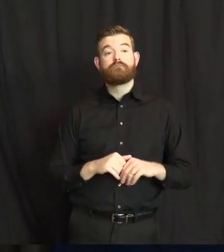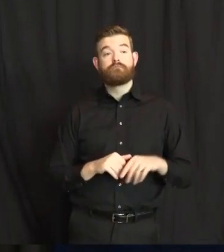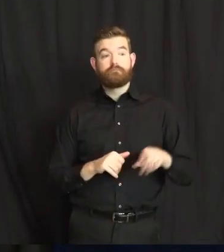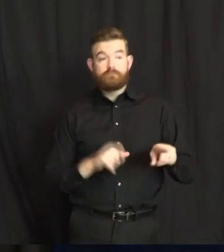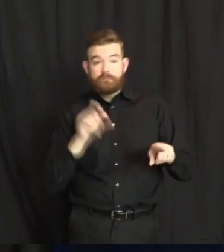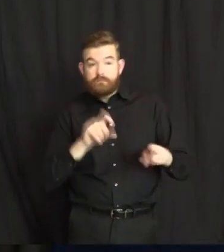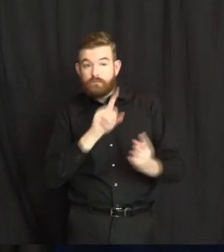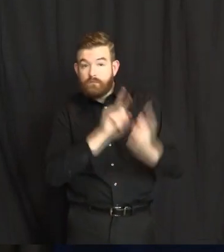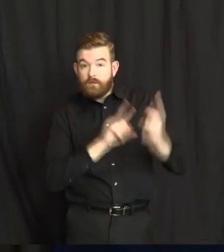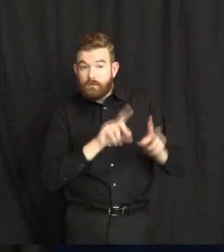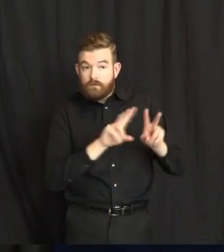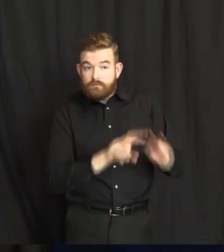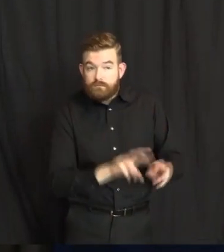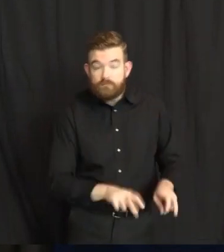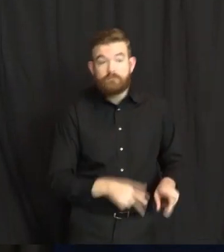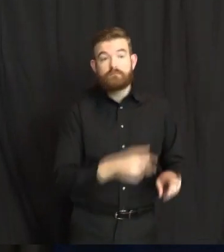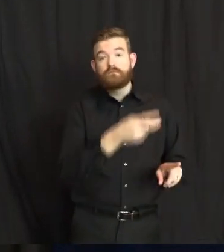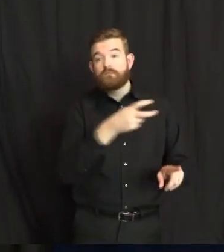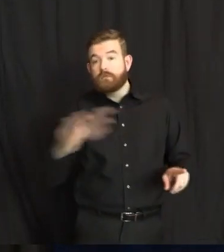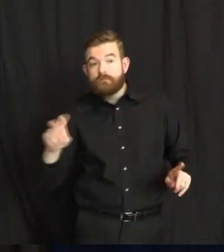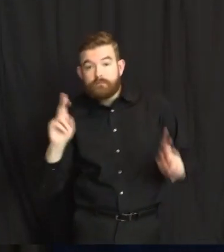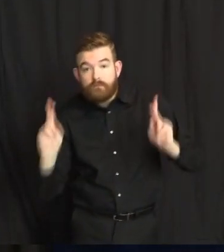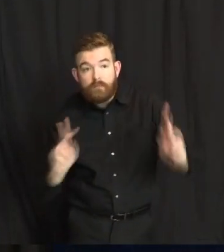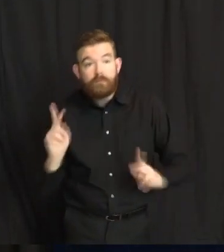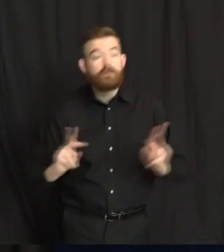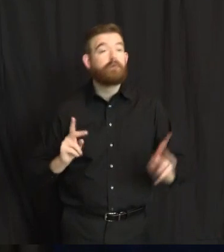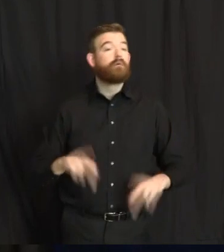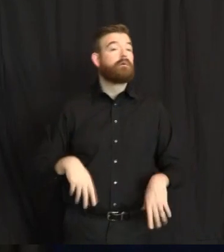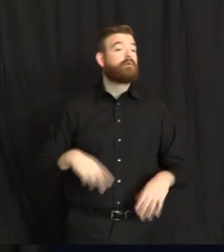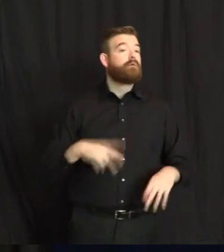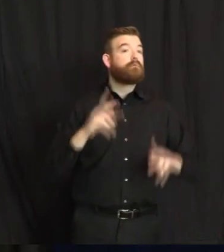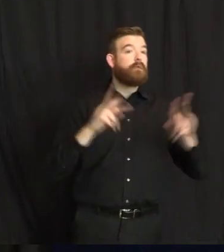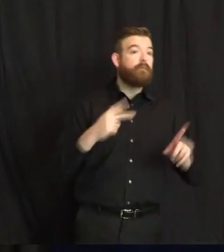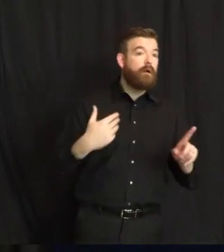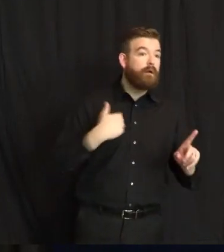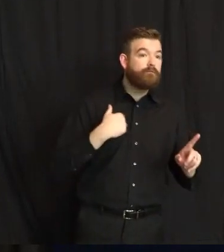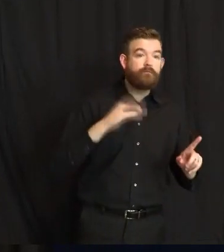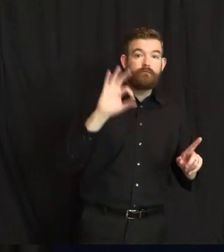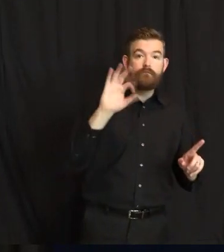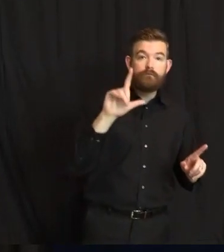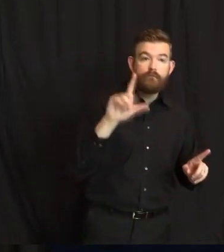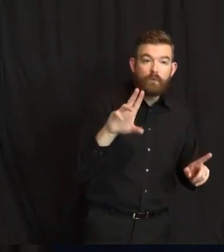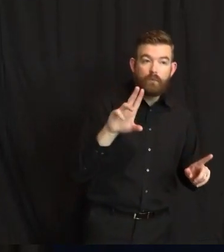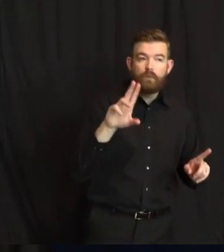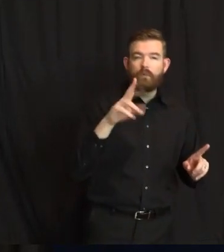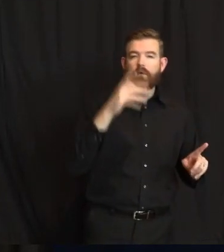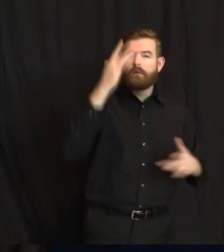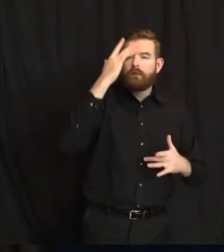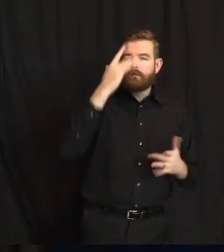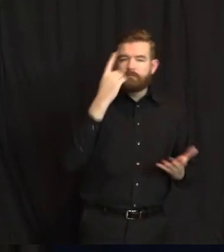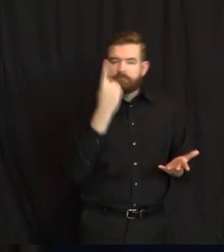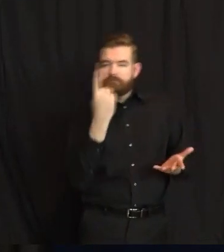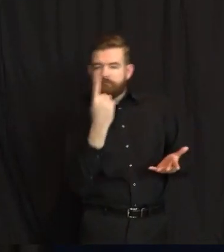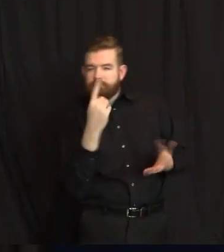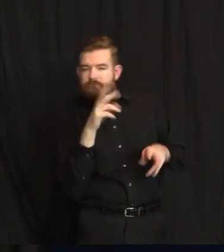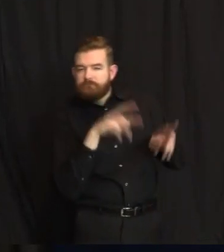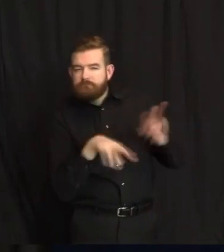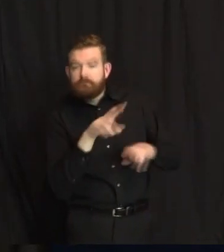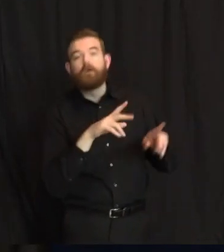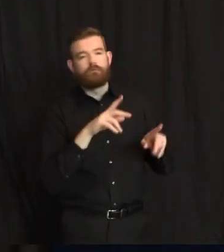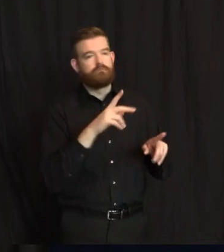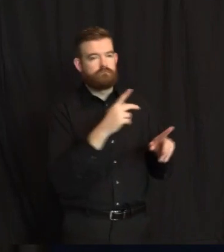Folks that have flu-like symptoms are COVID-19 screened. They're evaluated by medical staff and directed to the